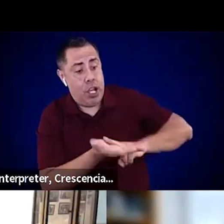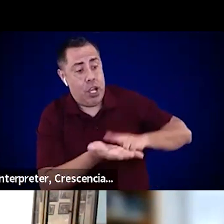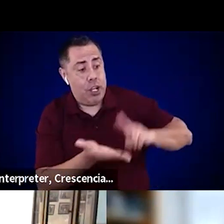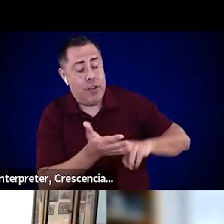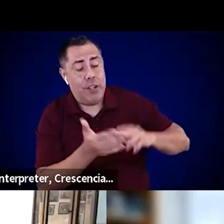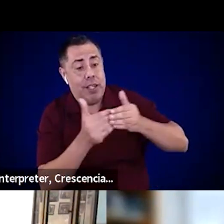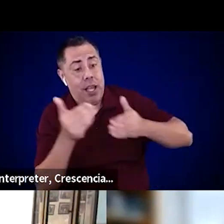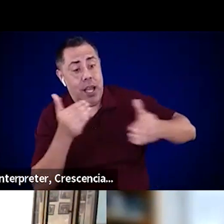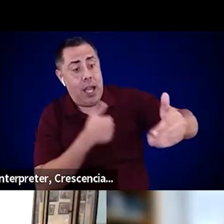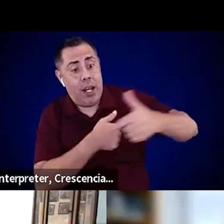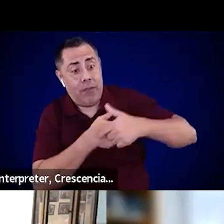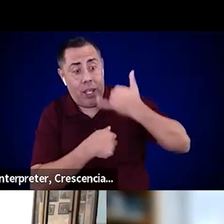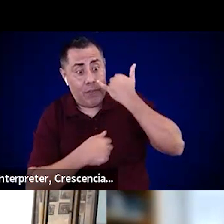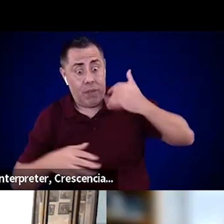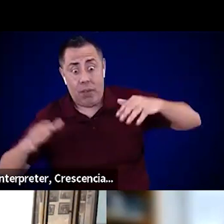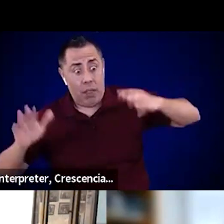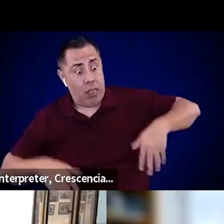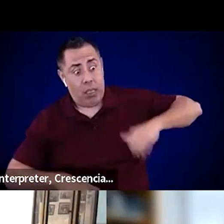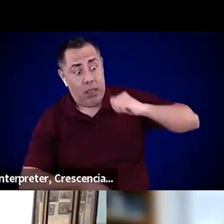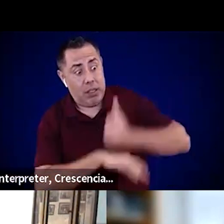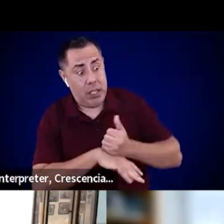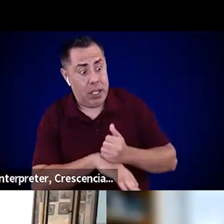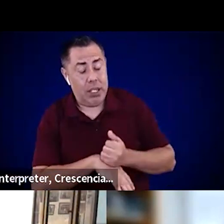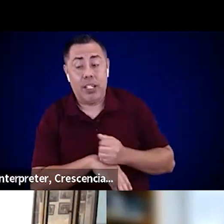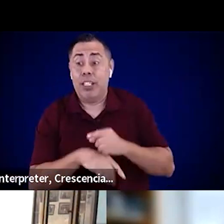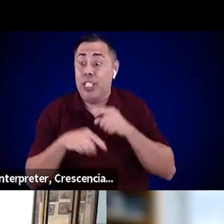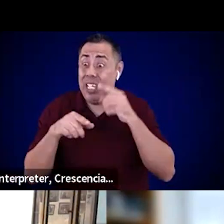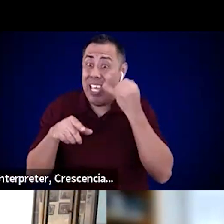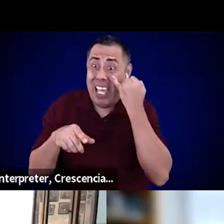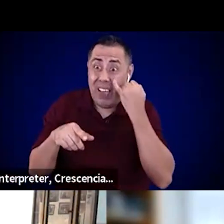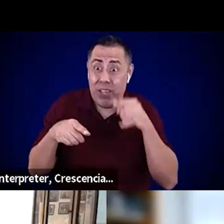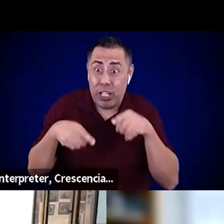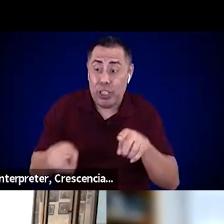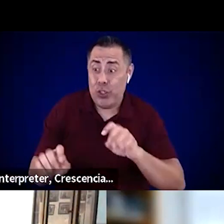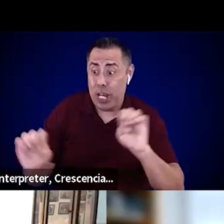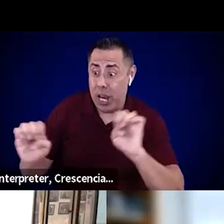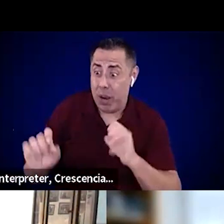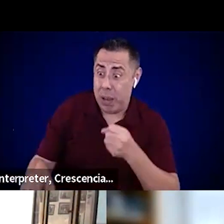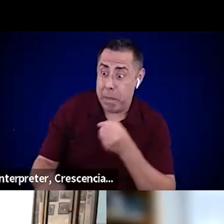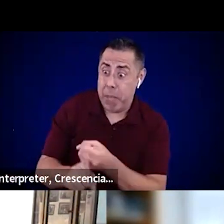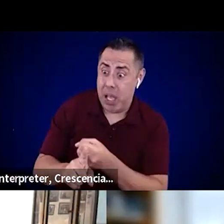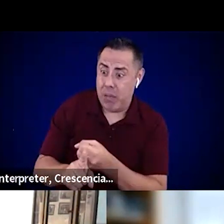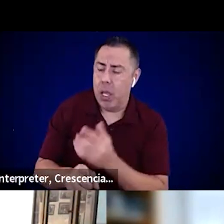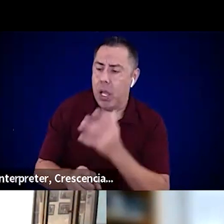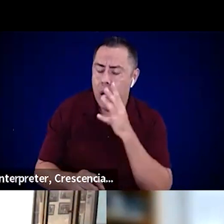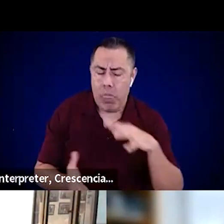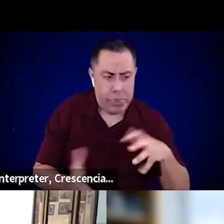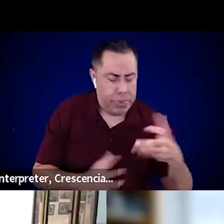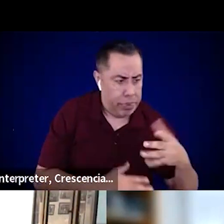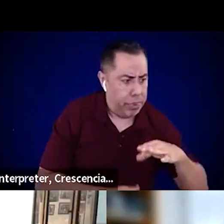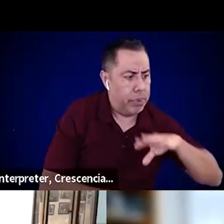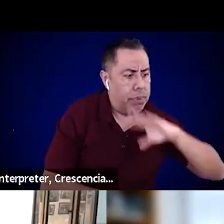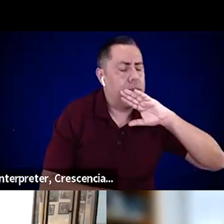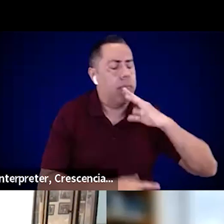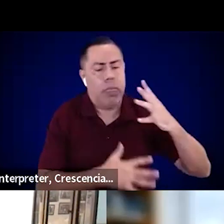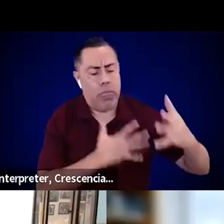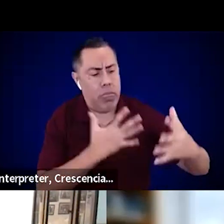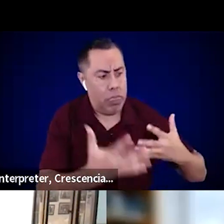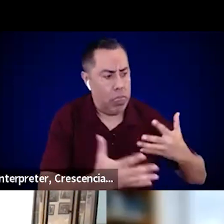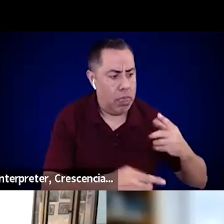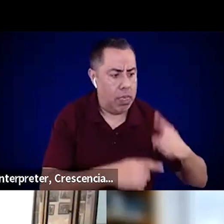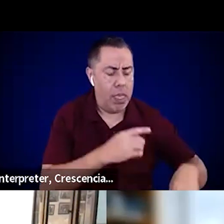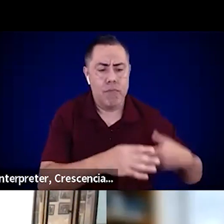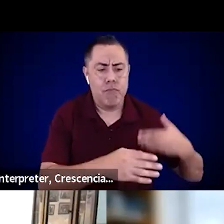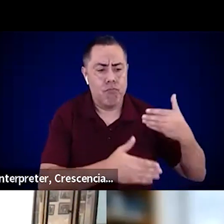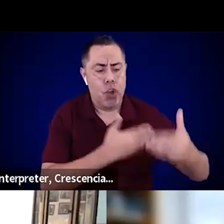Right. The other thing that we're including in there among recommendations and guidance is to